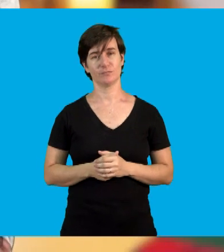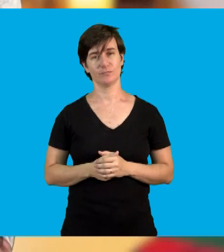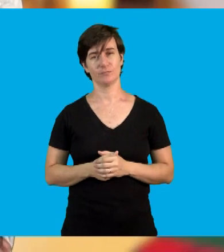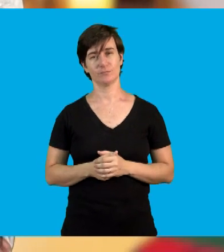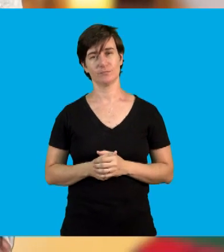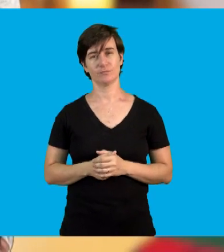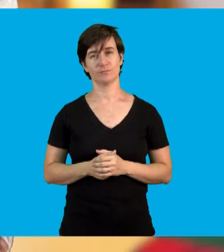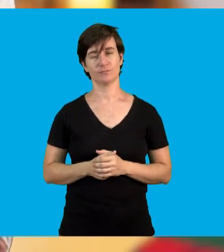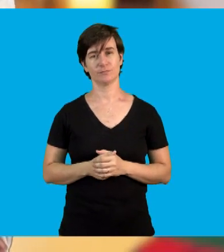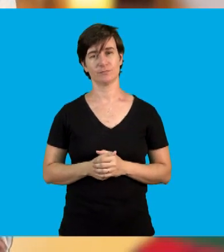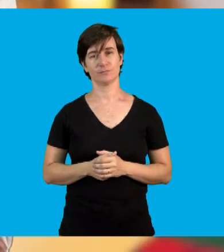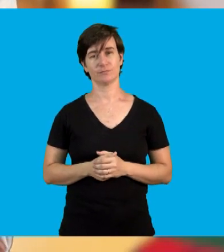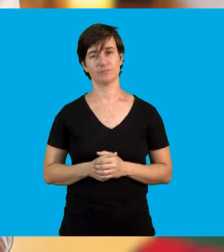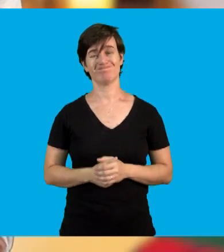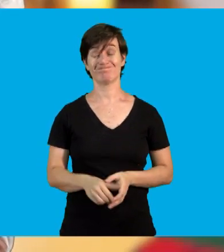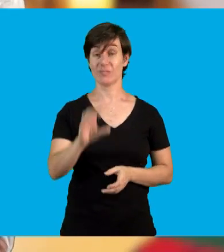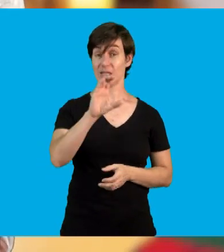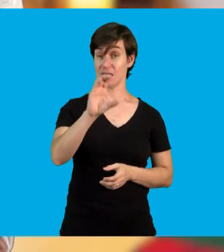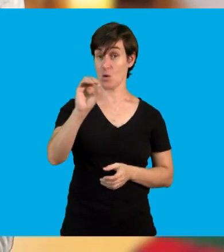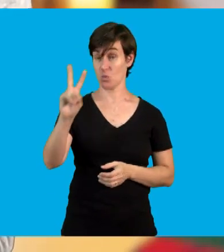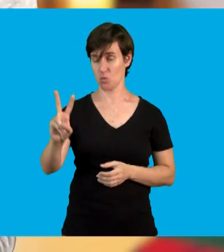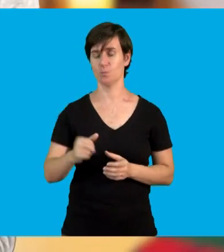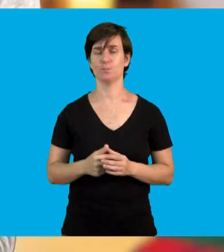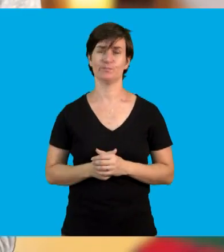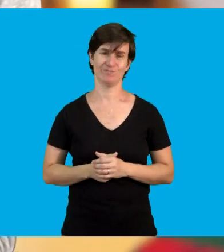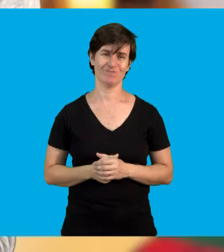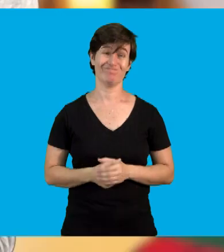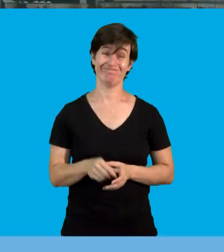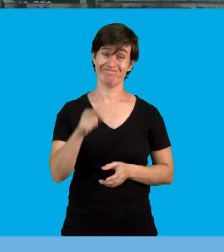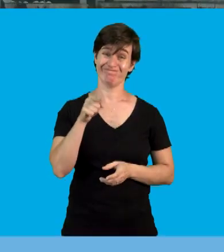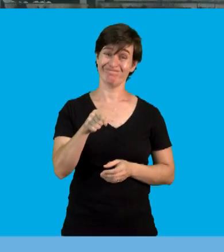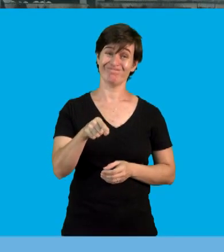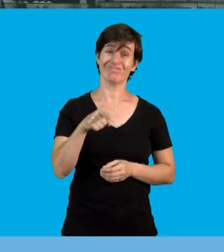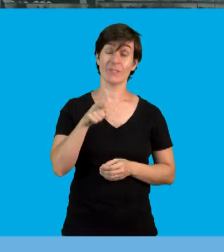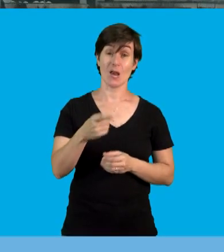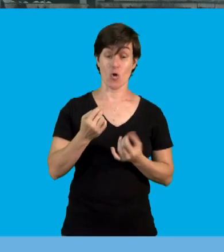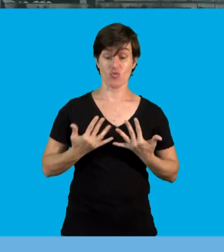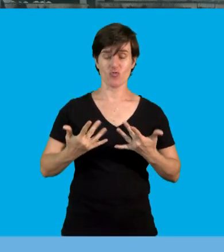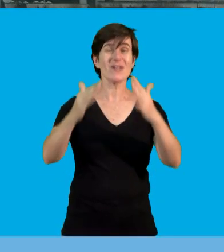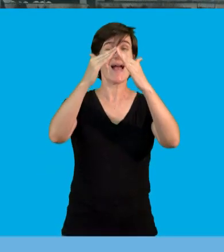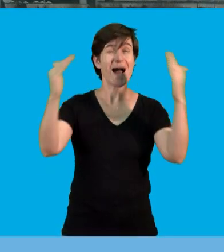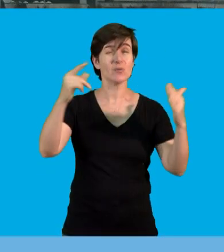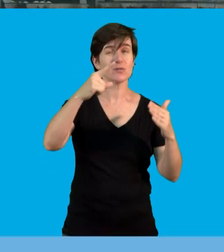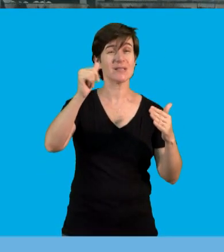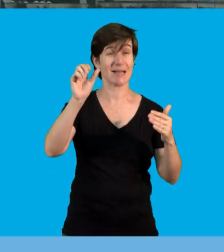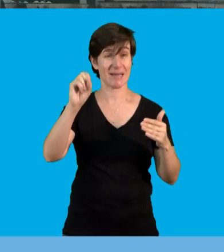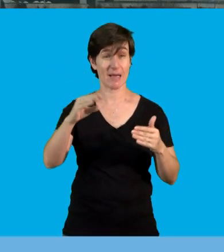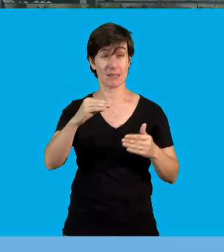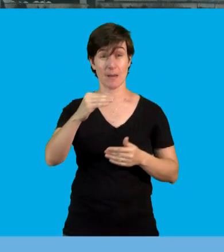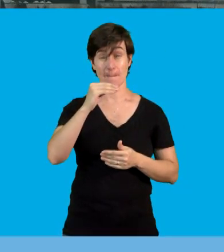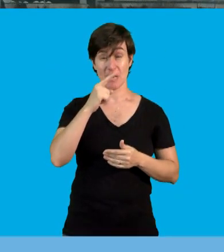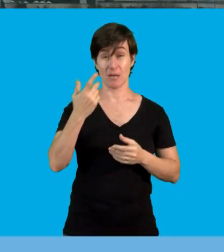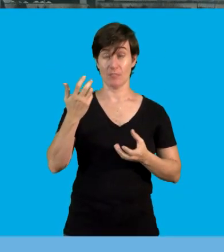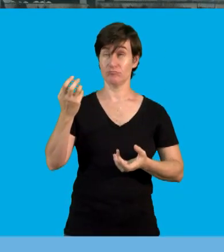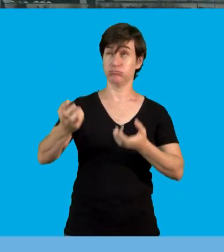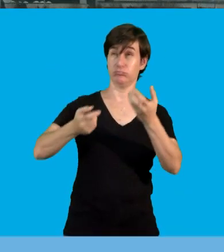of generating electricity. So carbon dioxide, as we've said, CO2, it is also a greenhouse gas, and that is